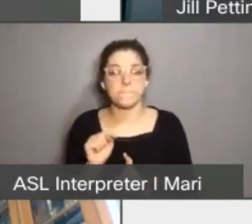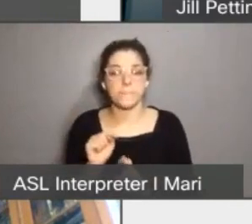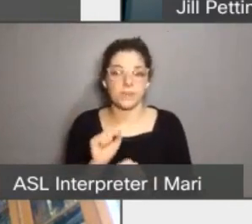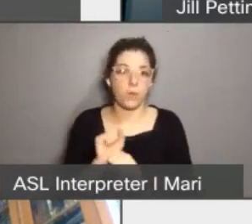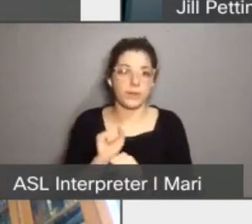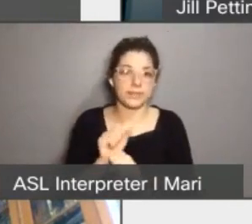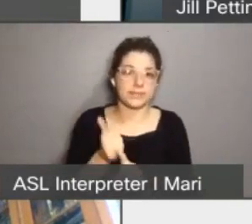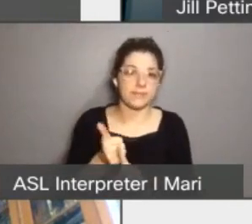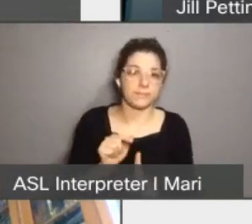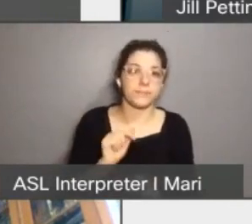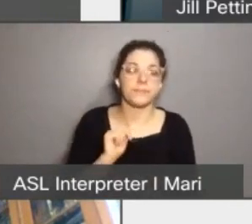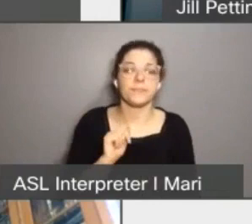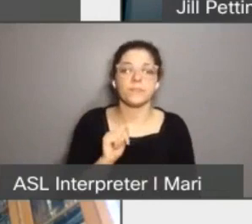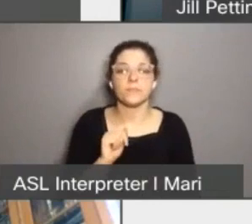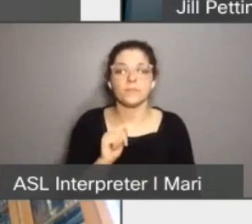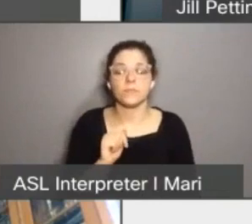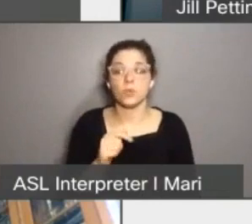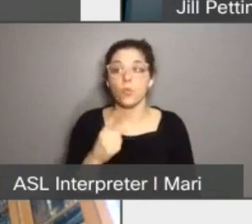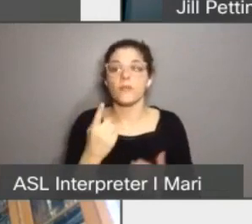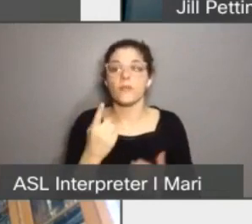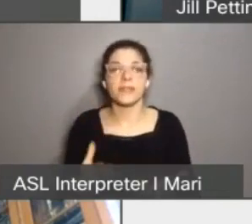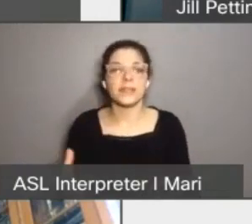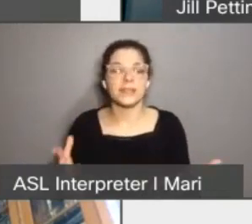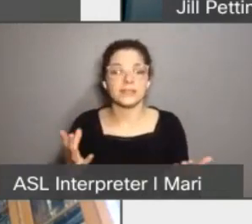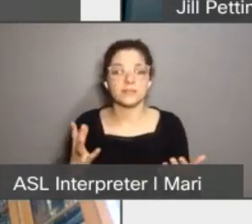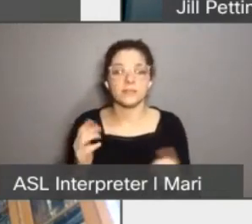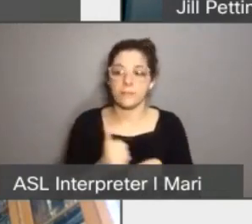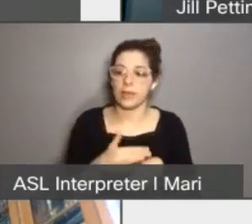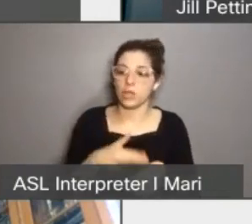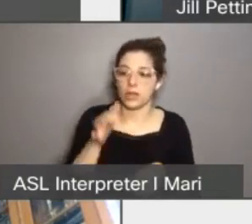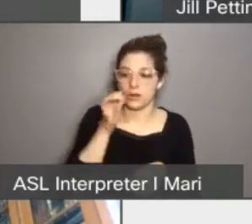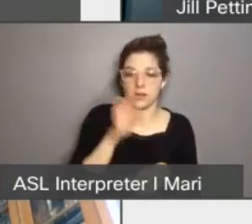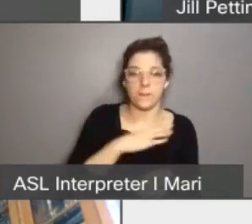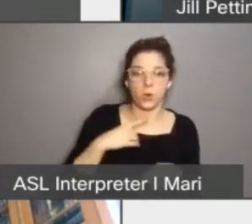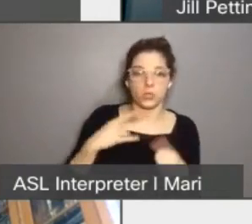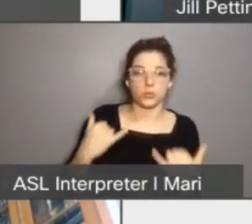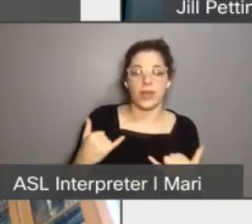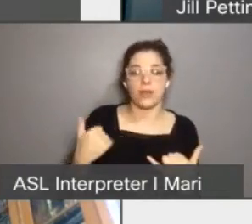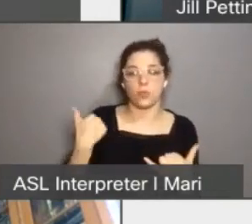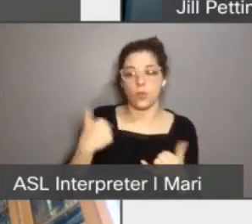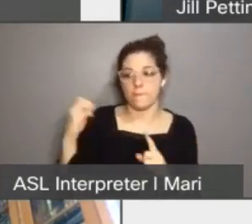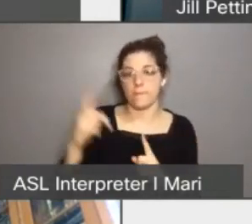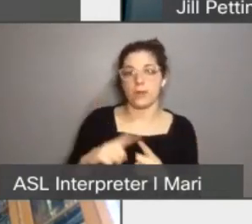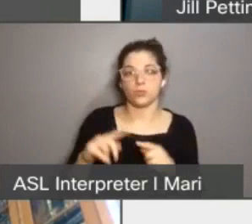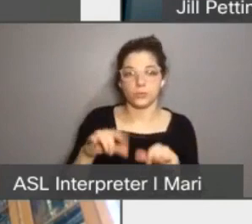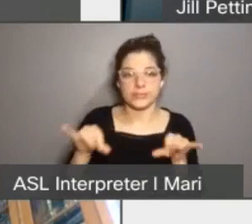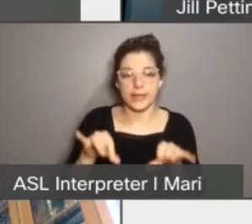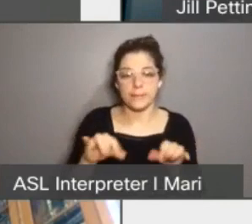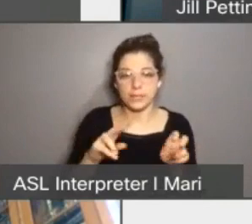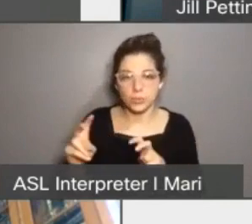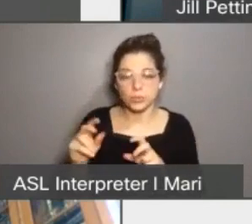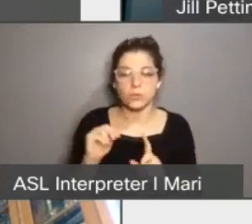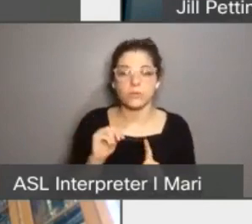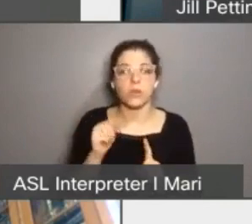employment. One of the things, based upon hearing the board today, is we're back to the same issue of